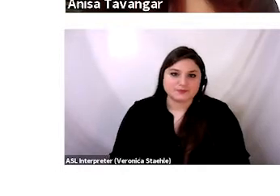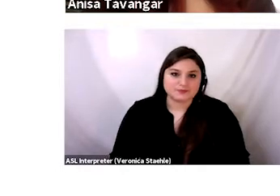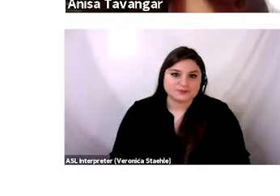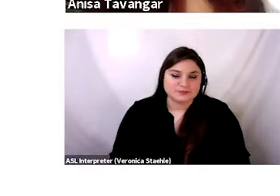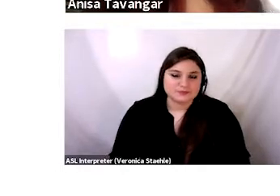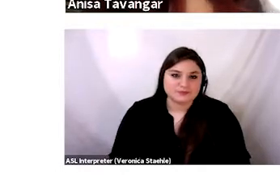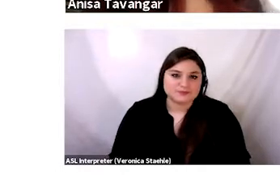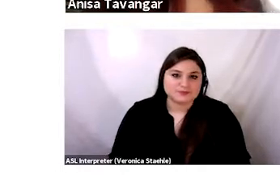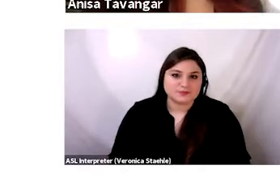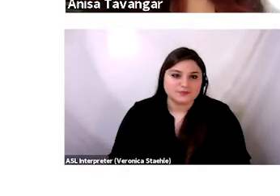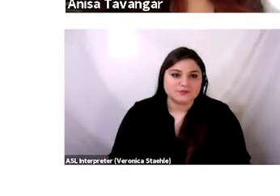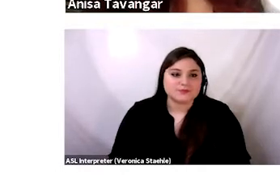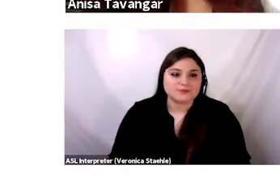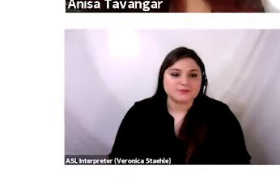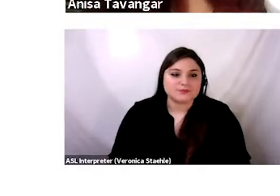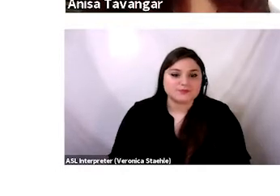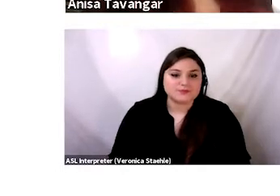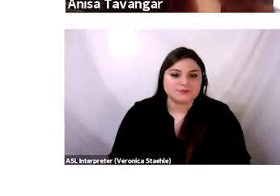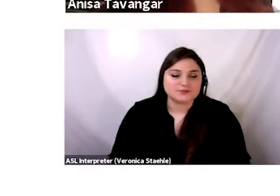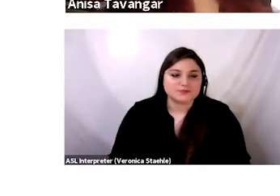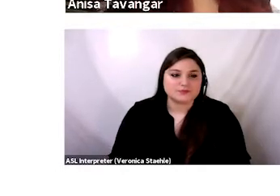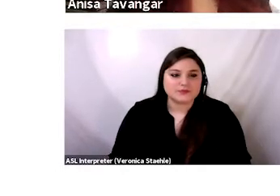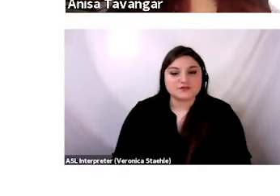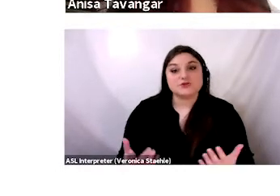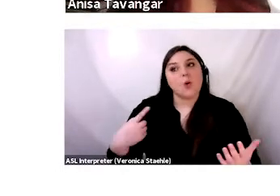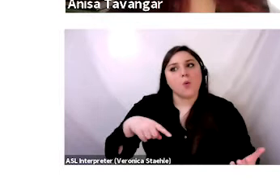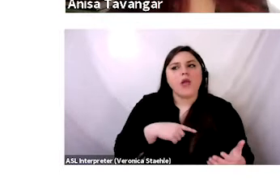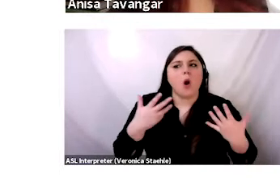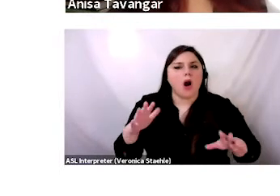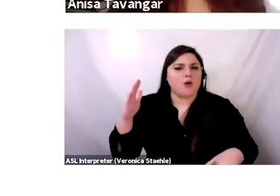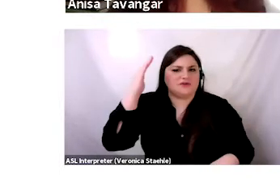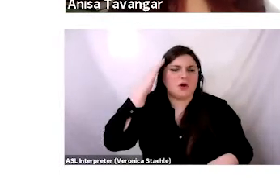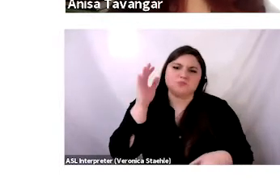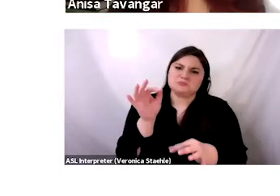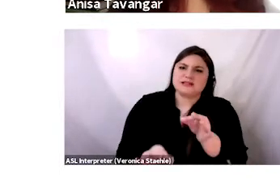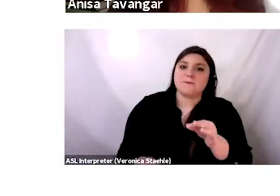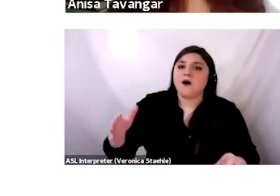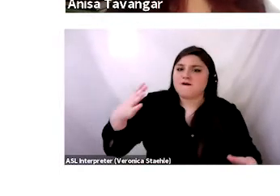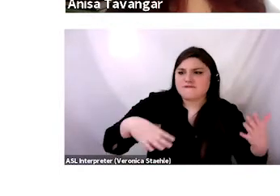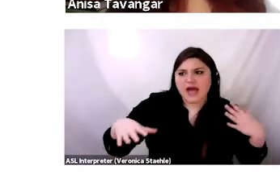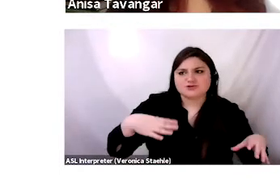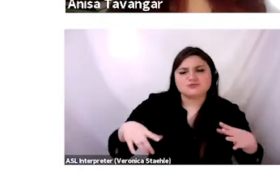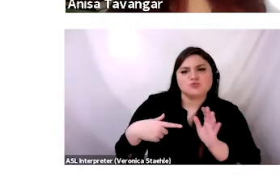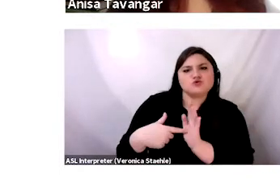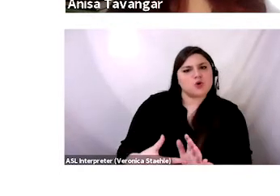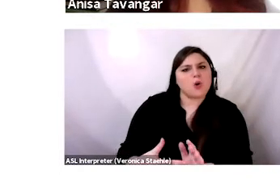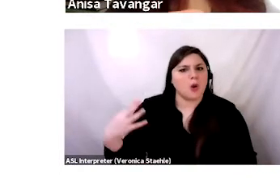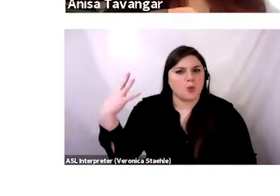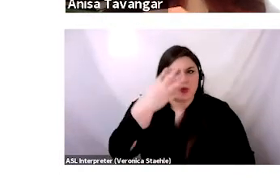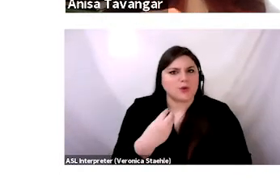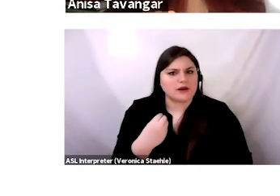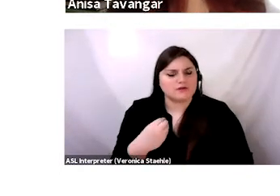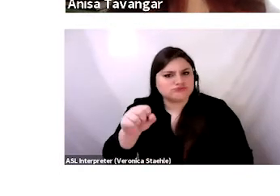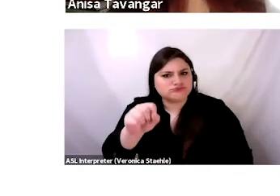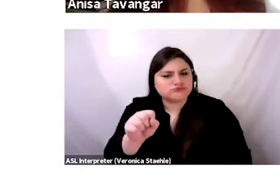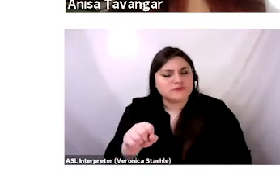So we know that fashion has the ability to reflect beauty, but it